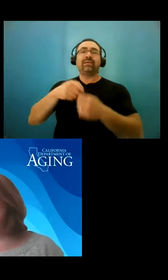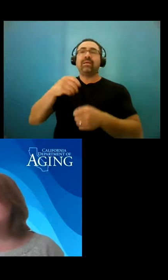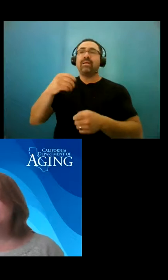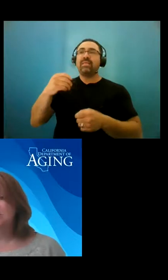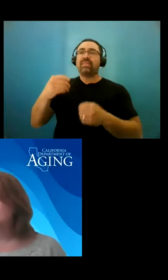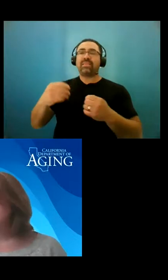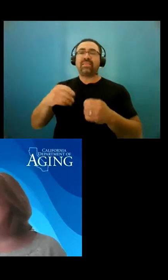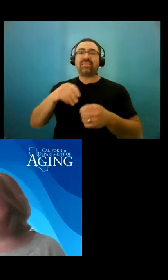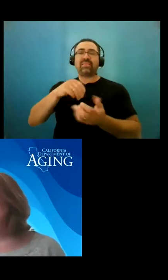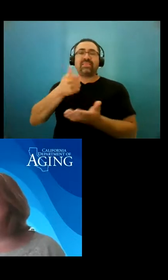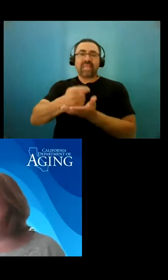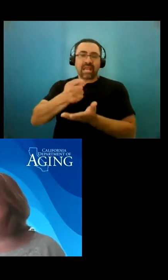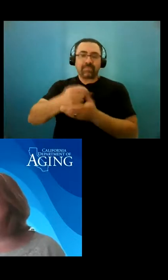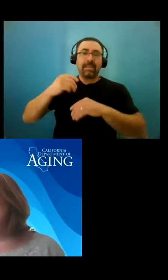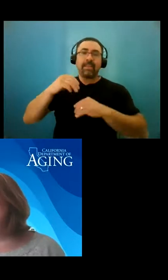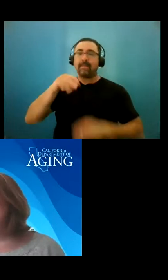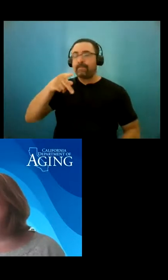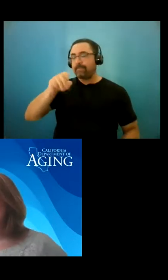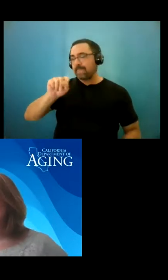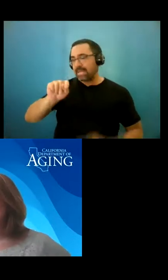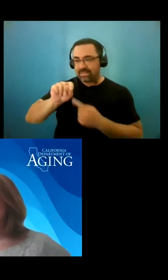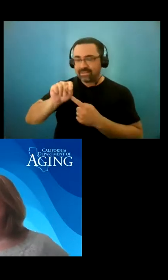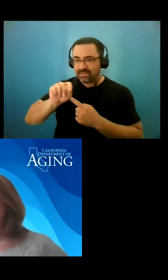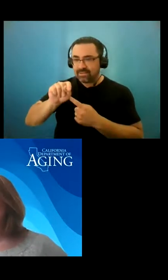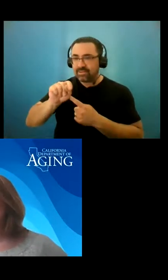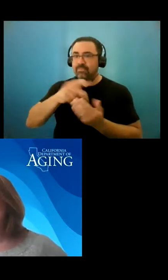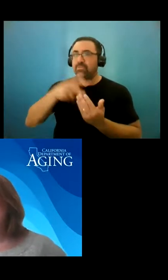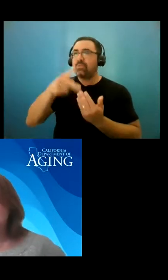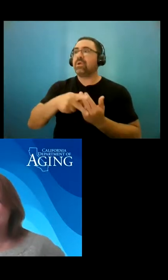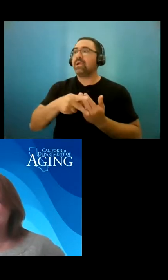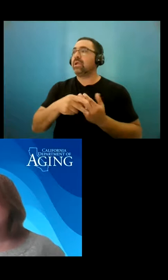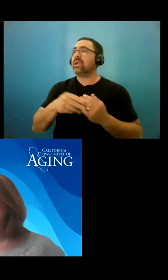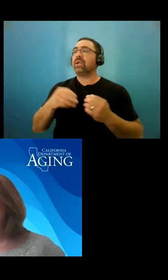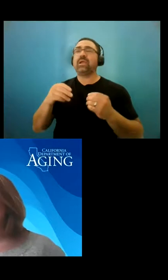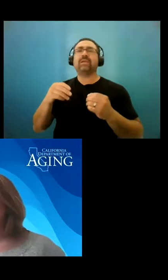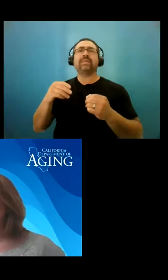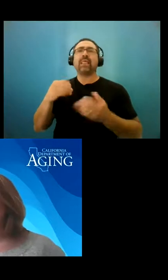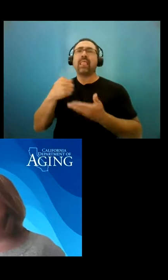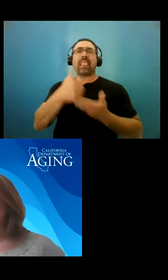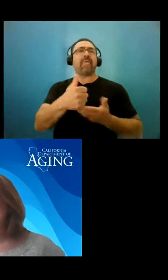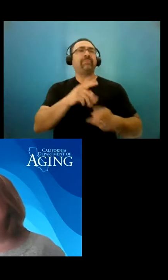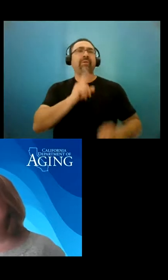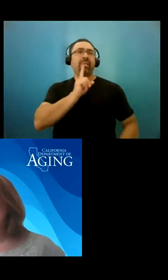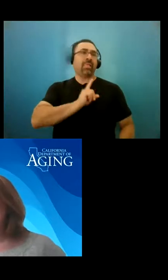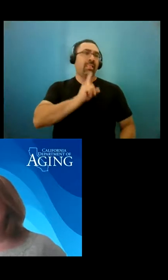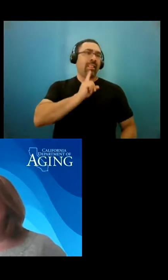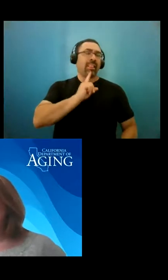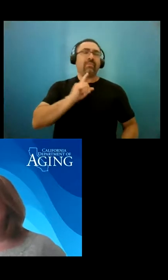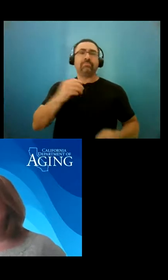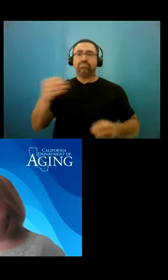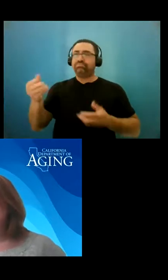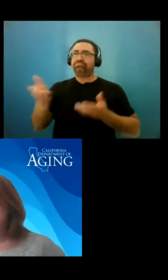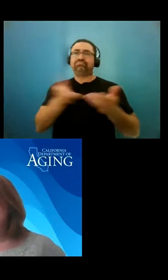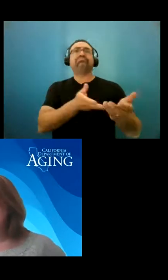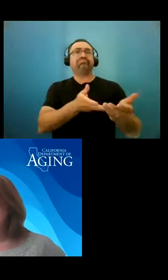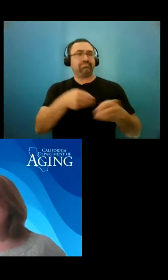our residents in long-term care. It is an initiative to combat isolation and loneliness.